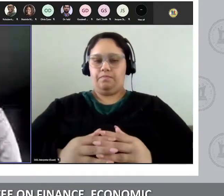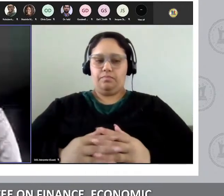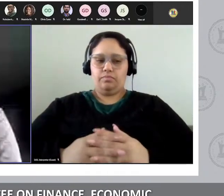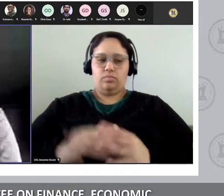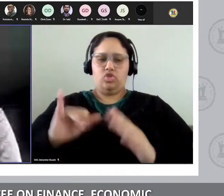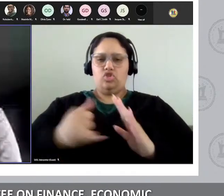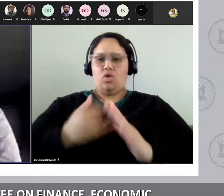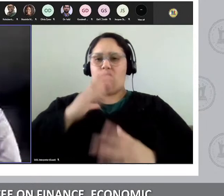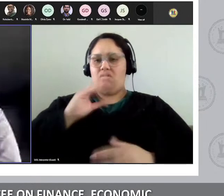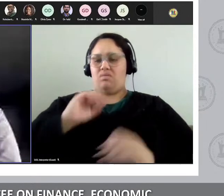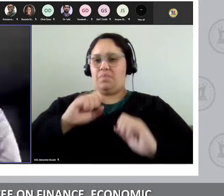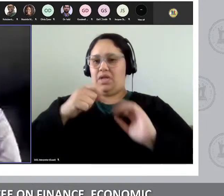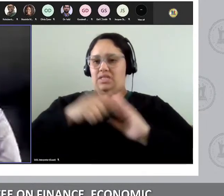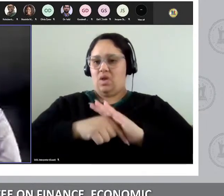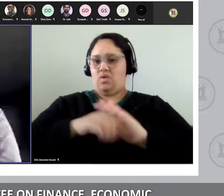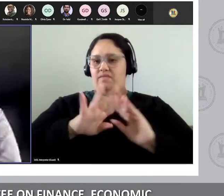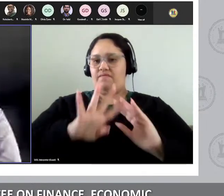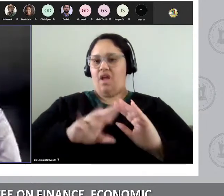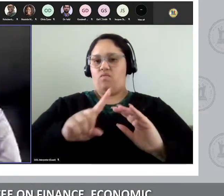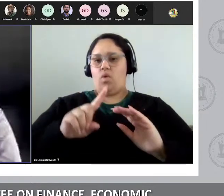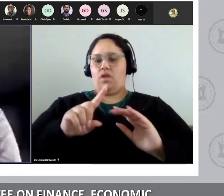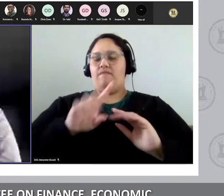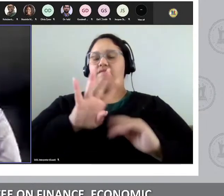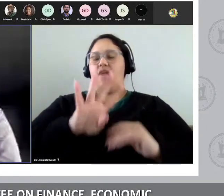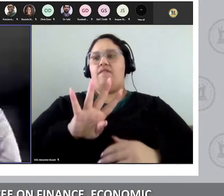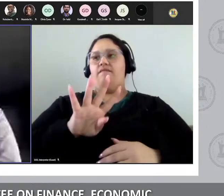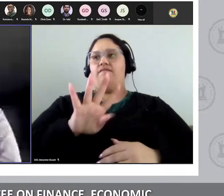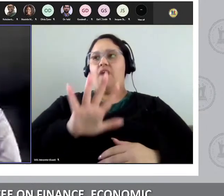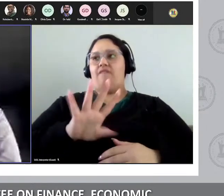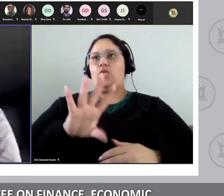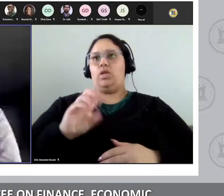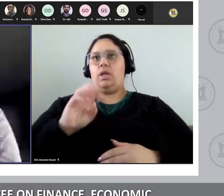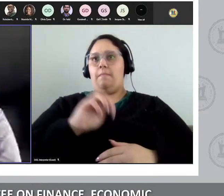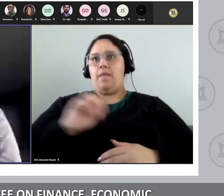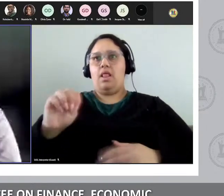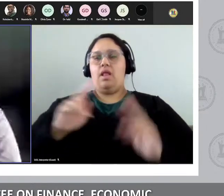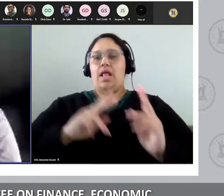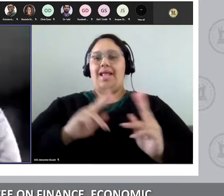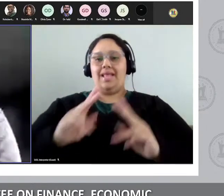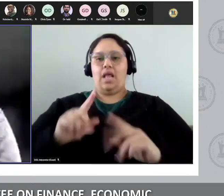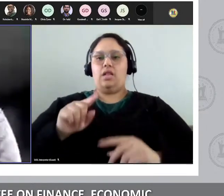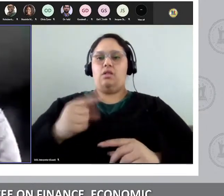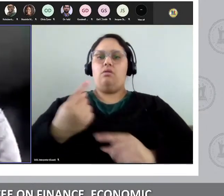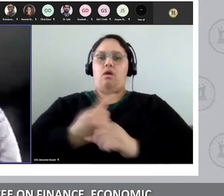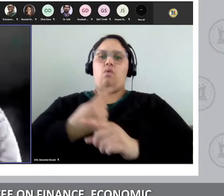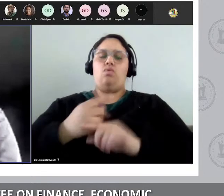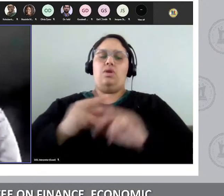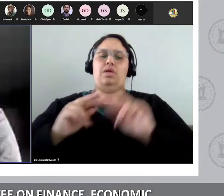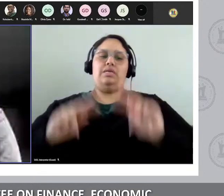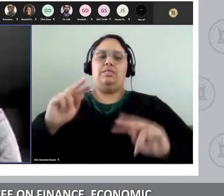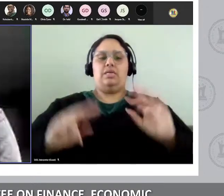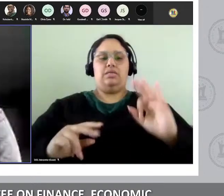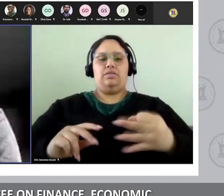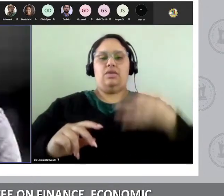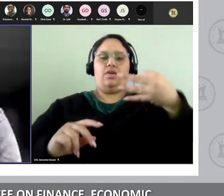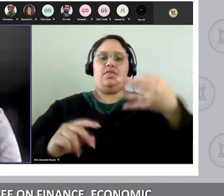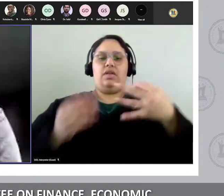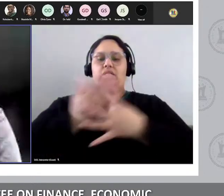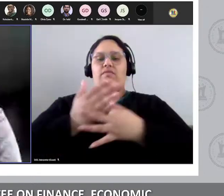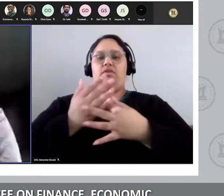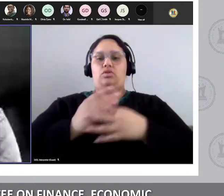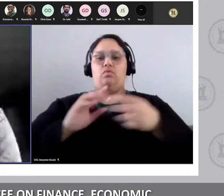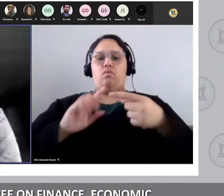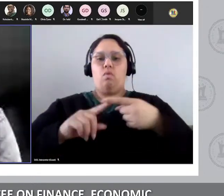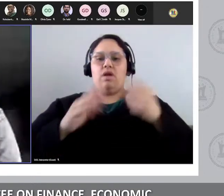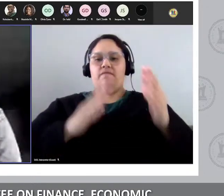John, you asked a breakdown of the 540 million. Again, that was only assessing three interventions,